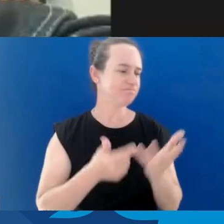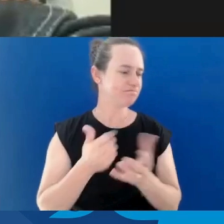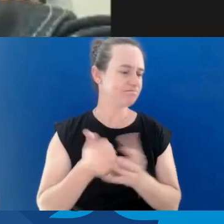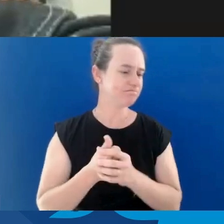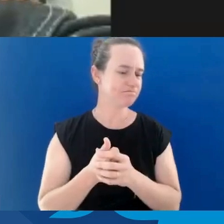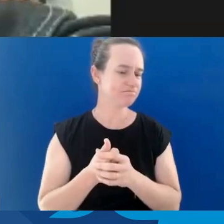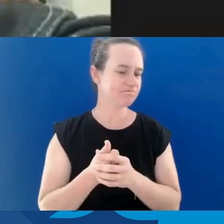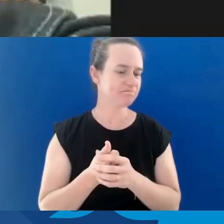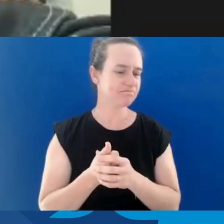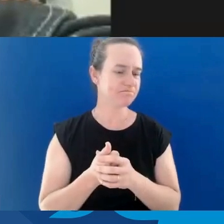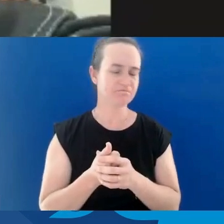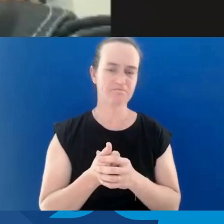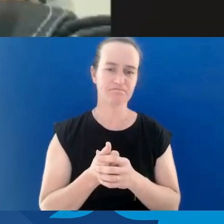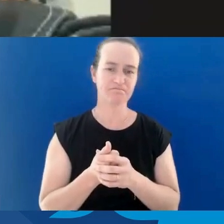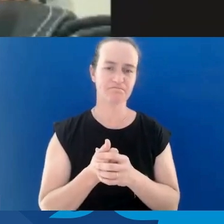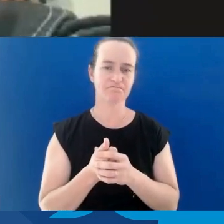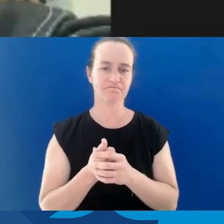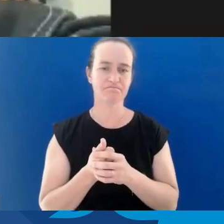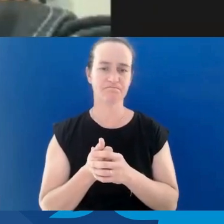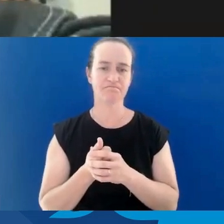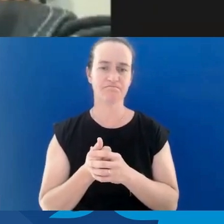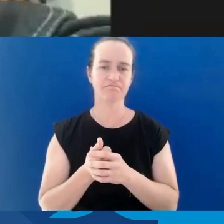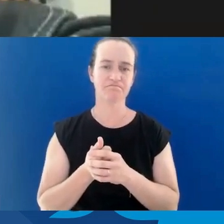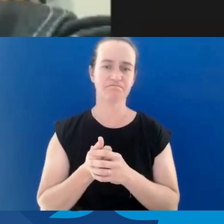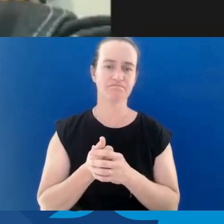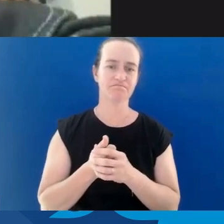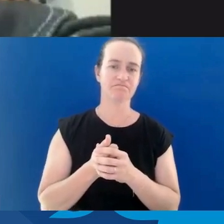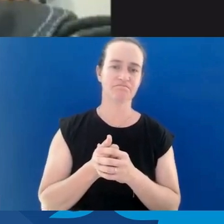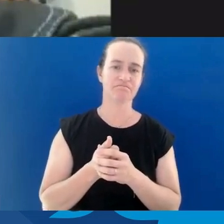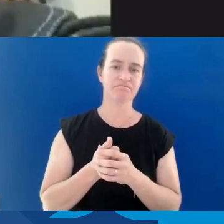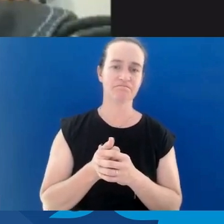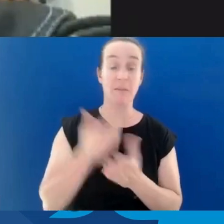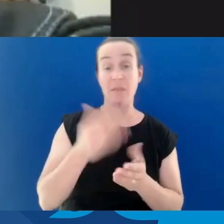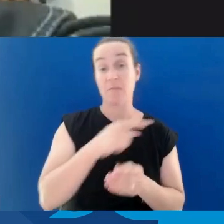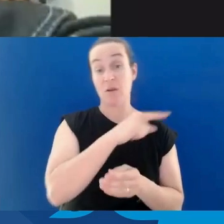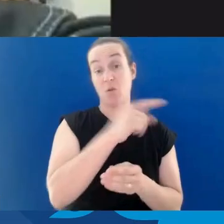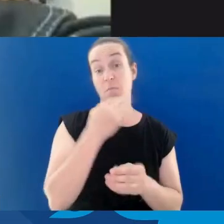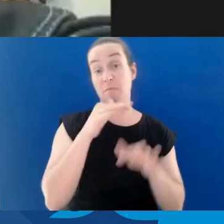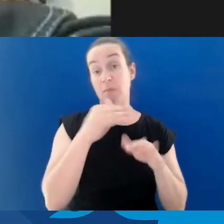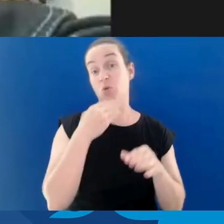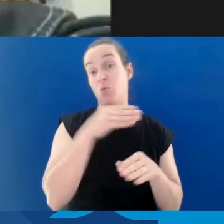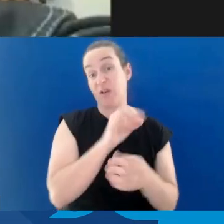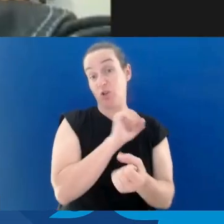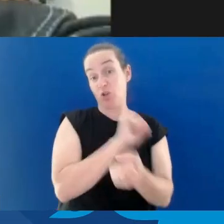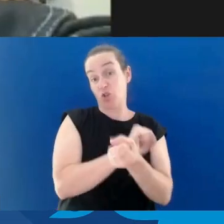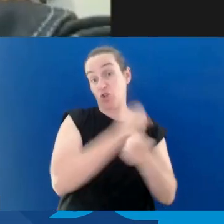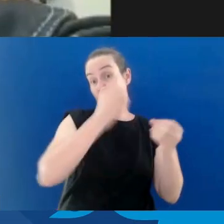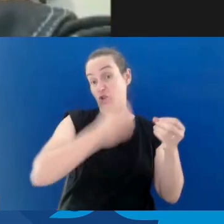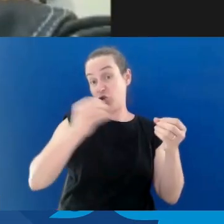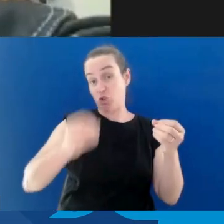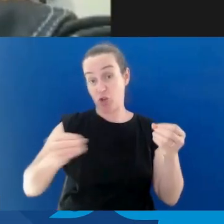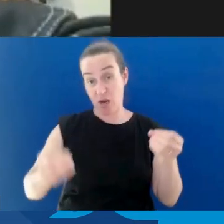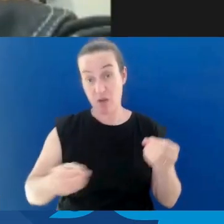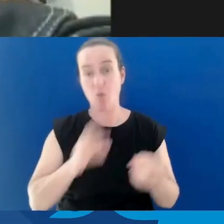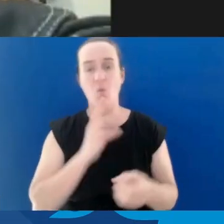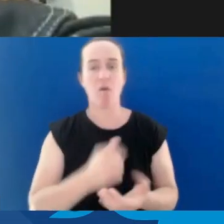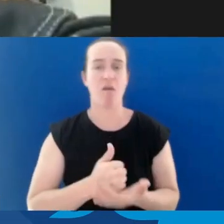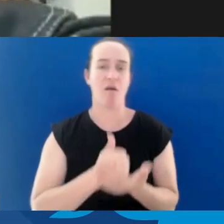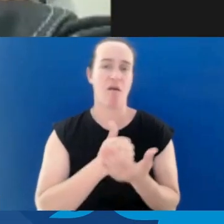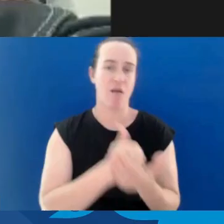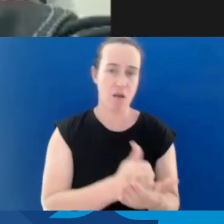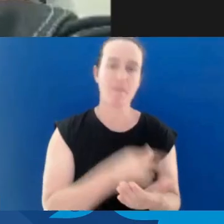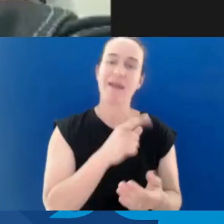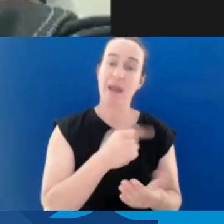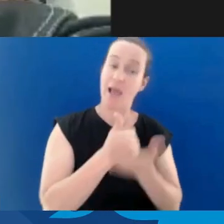will also particularly those who are incarcerated, they're able to participate in the economic